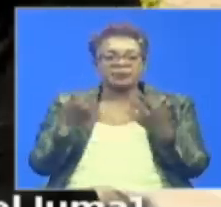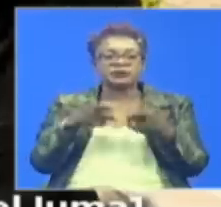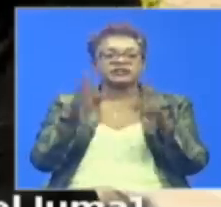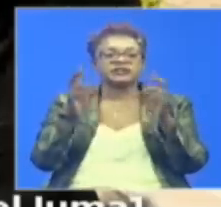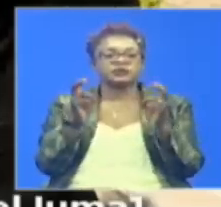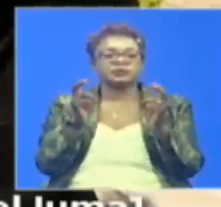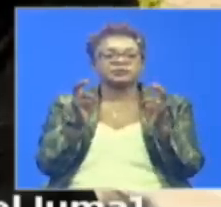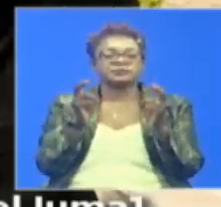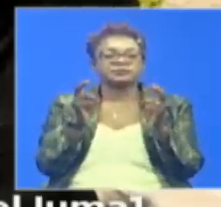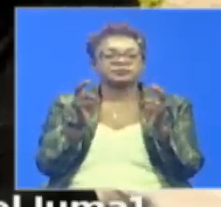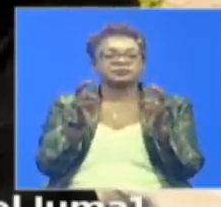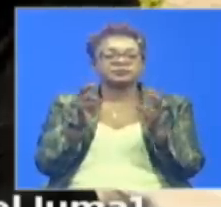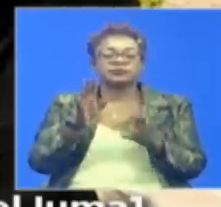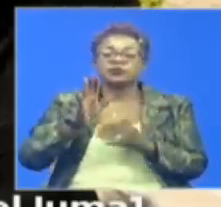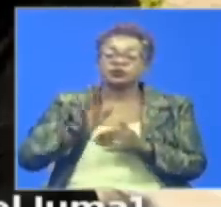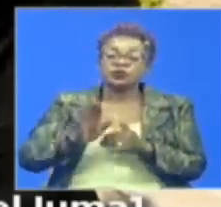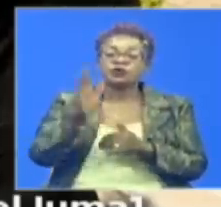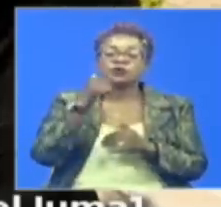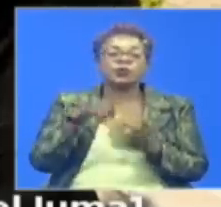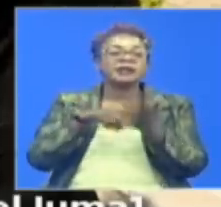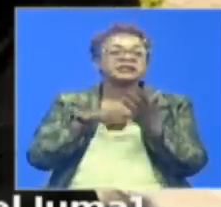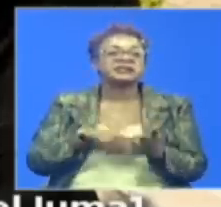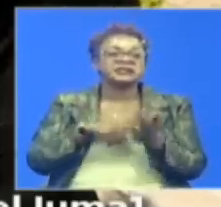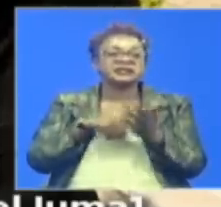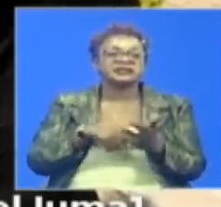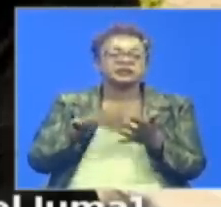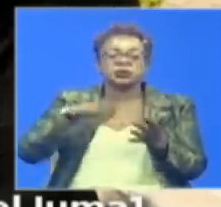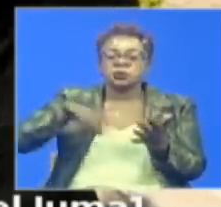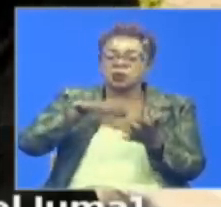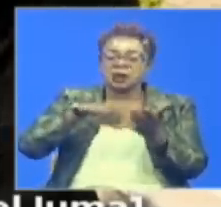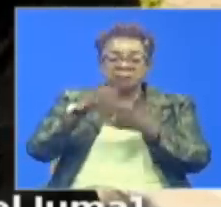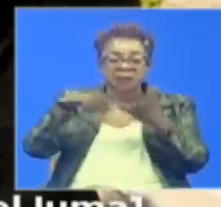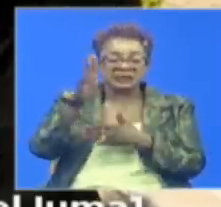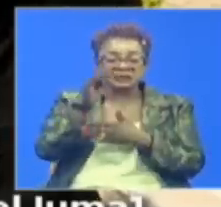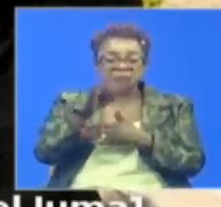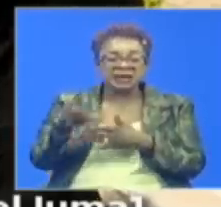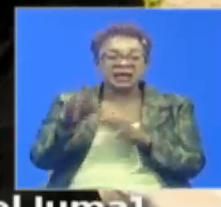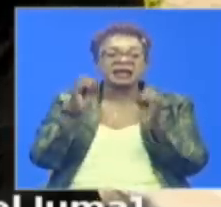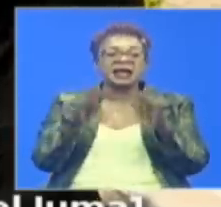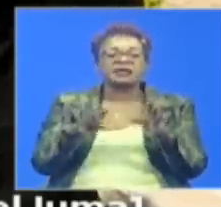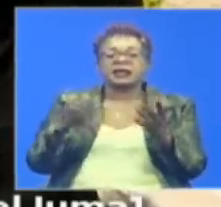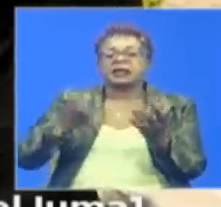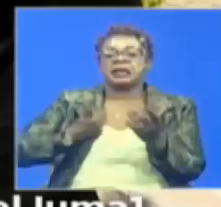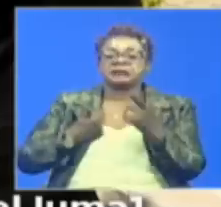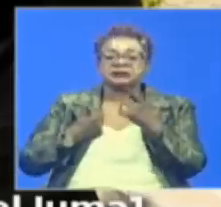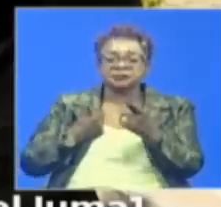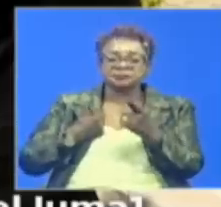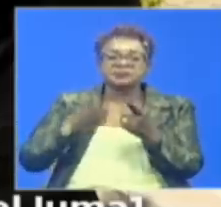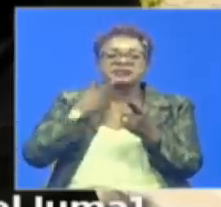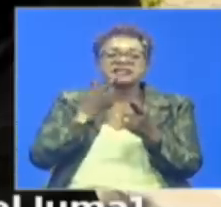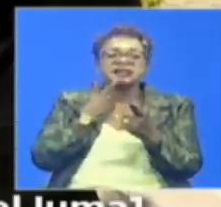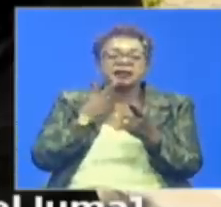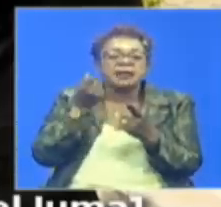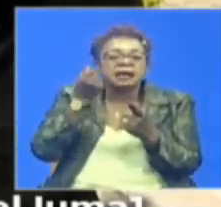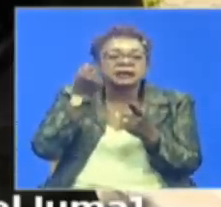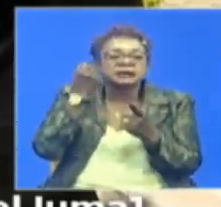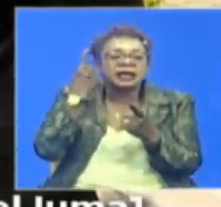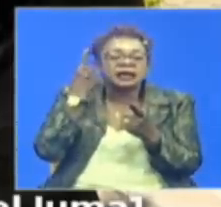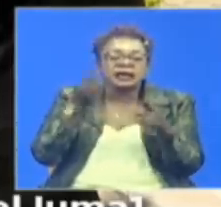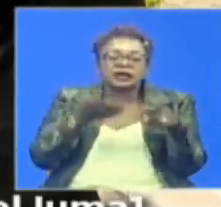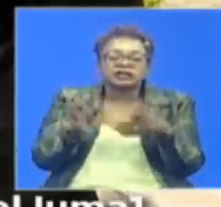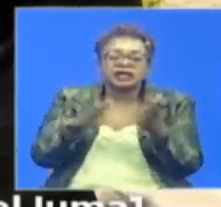ones who are insisting that we are not supposed to pass this bill, they are ladies, because they are saying that they do not understand the criteria which will